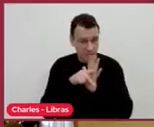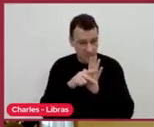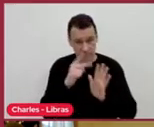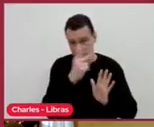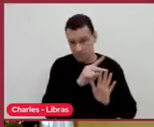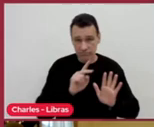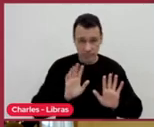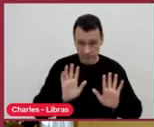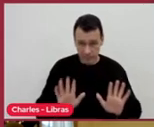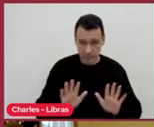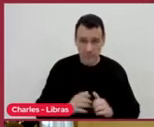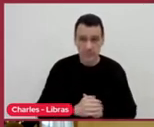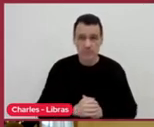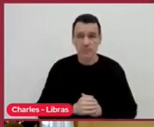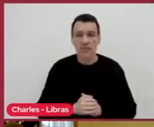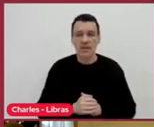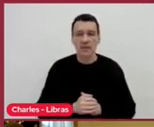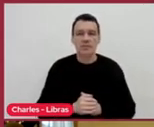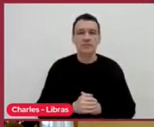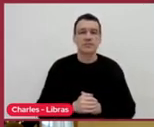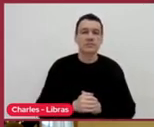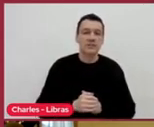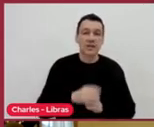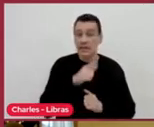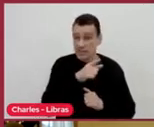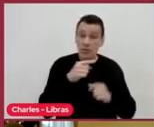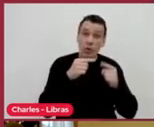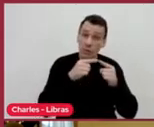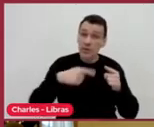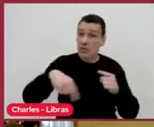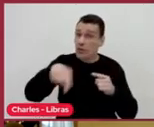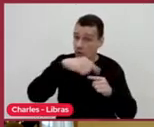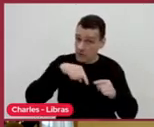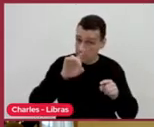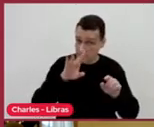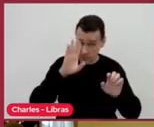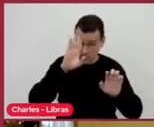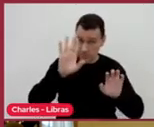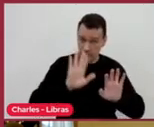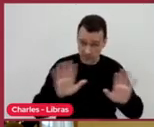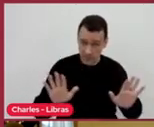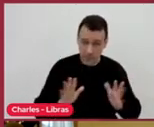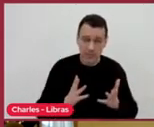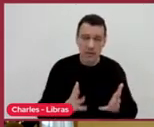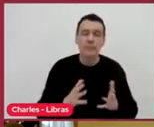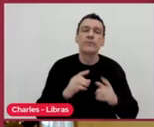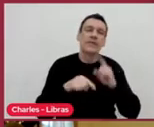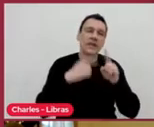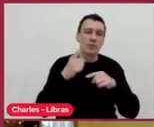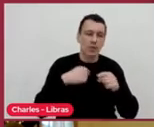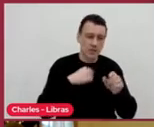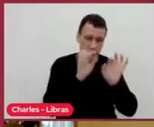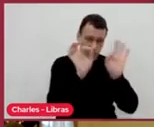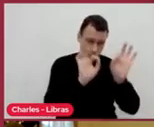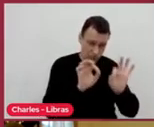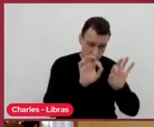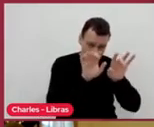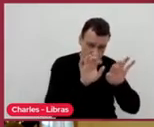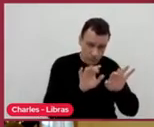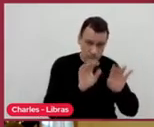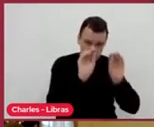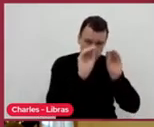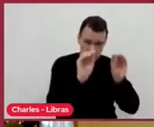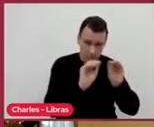stands for, but anyway, it works for us. And I'm going to build this entity query